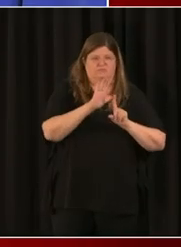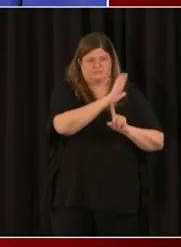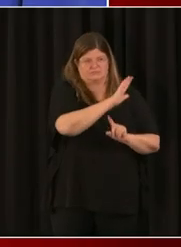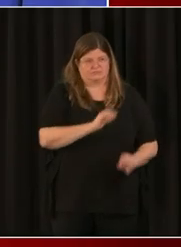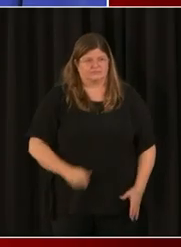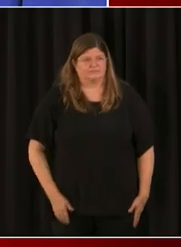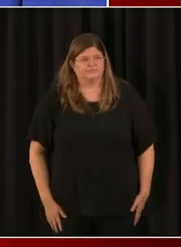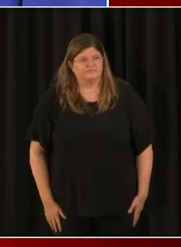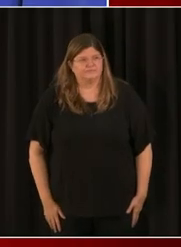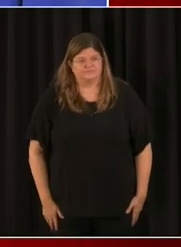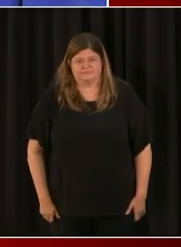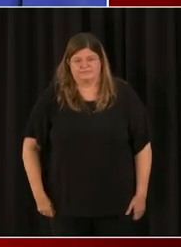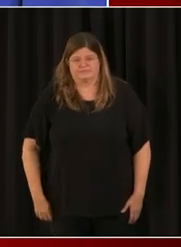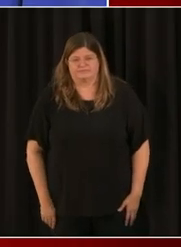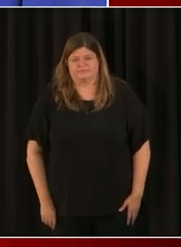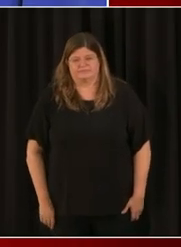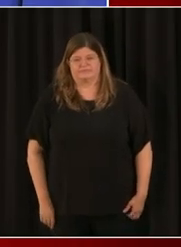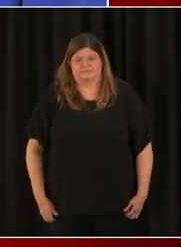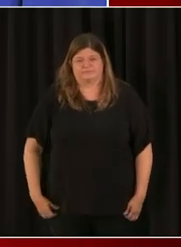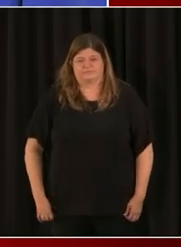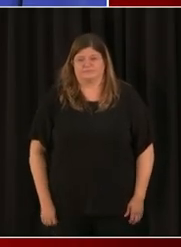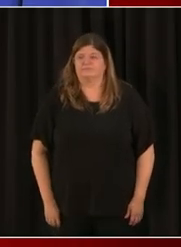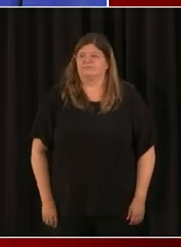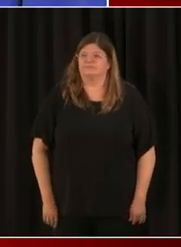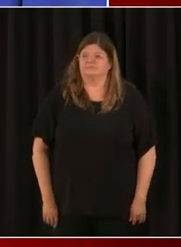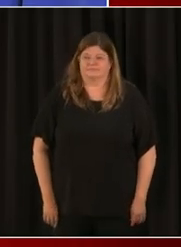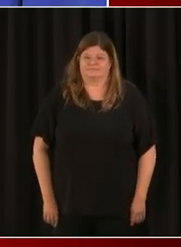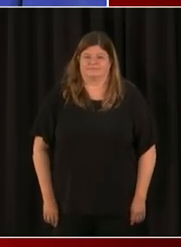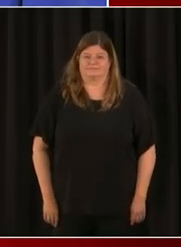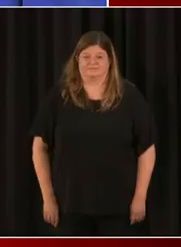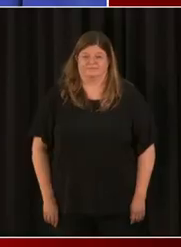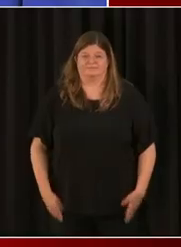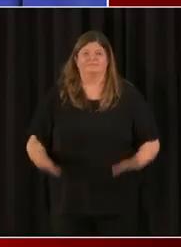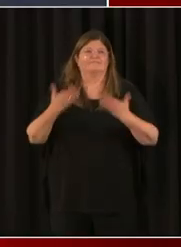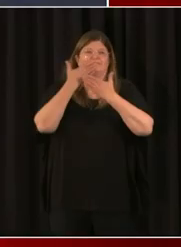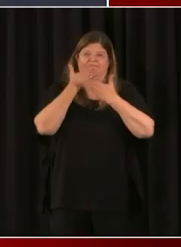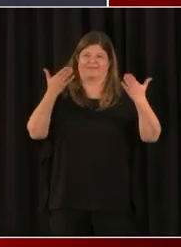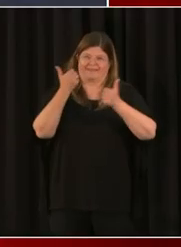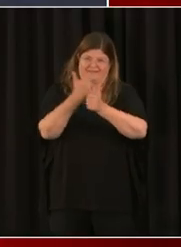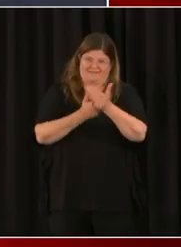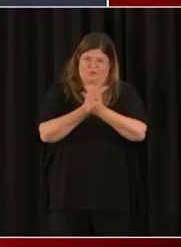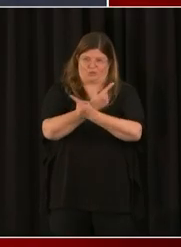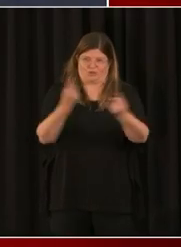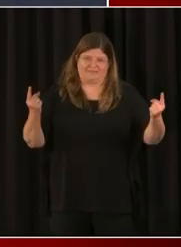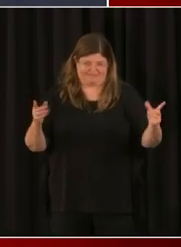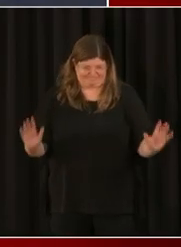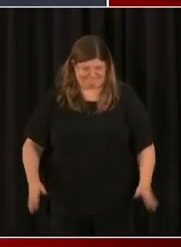on the intelligence that we have. Thank you. All right. Thank you, everybody.